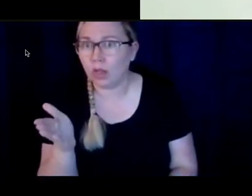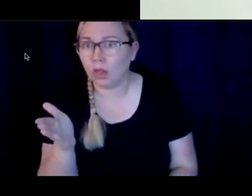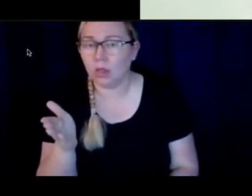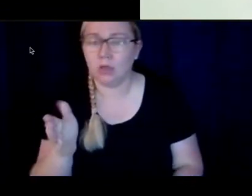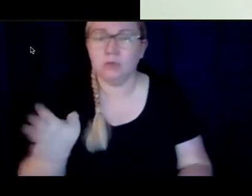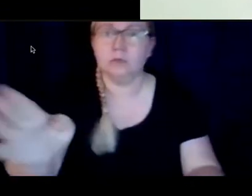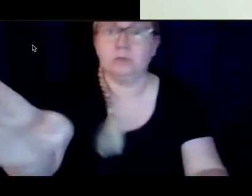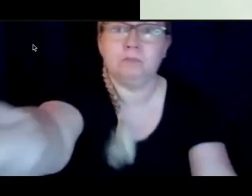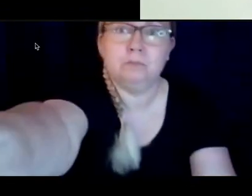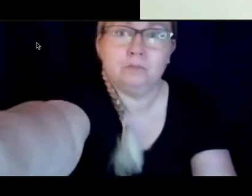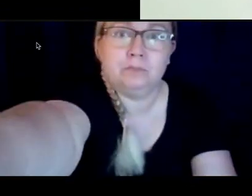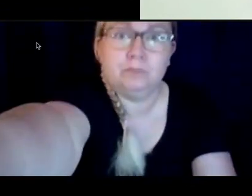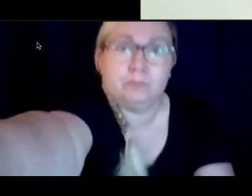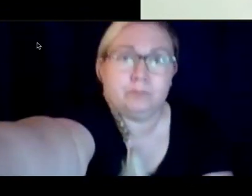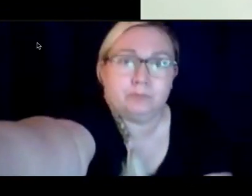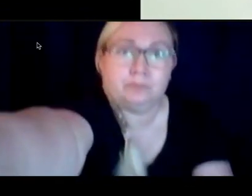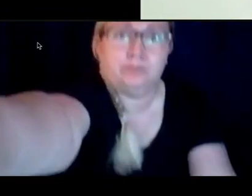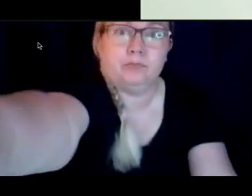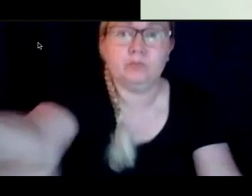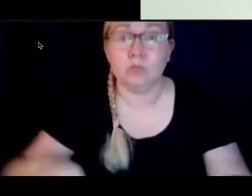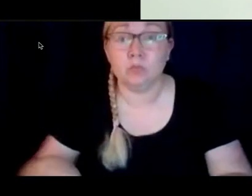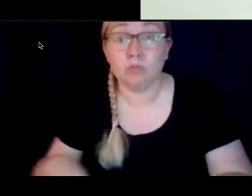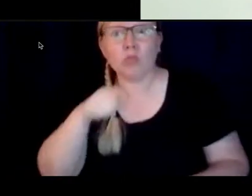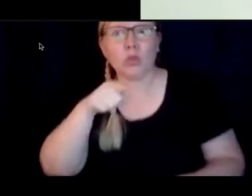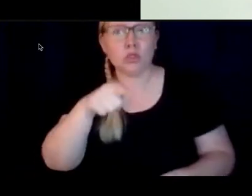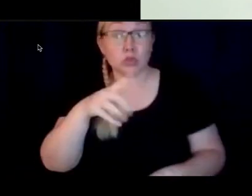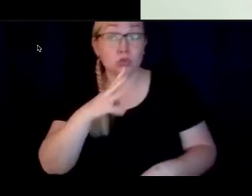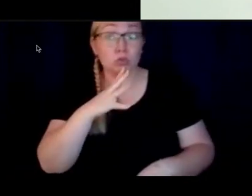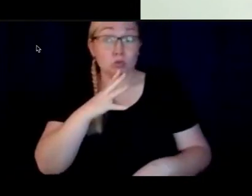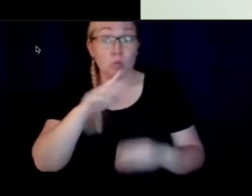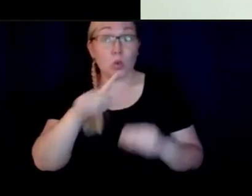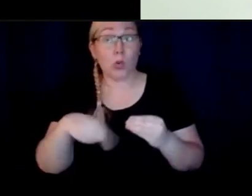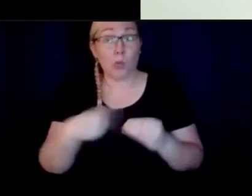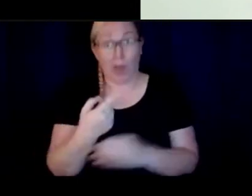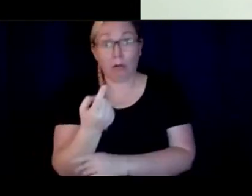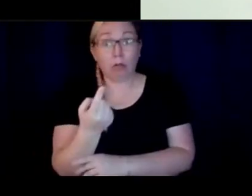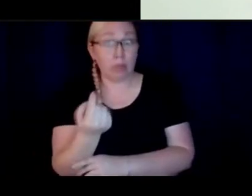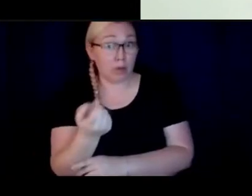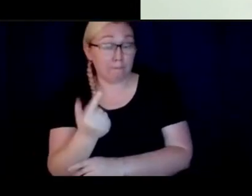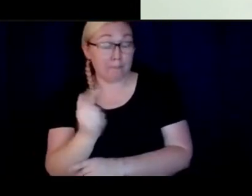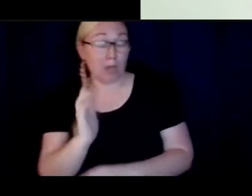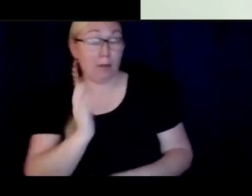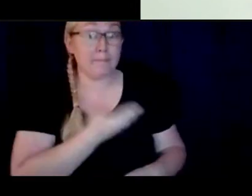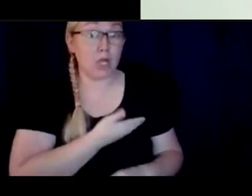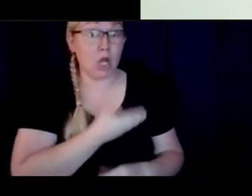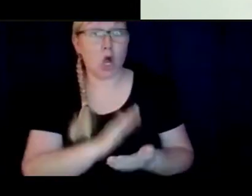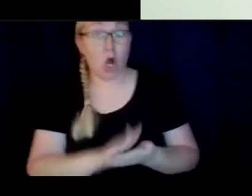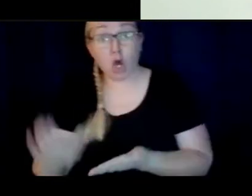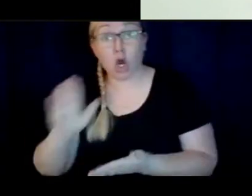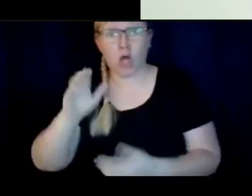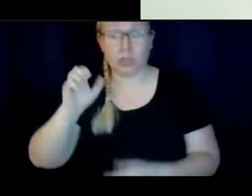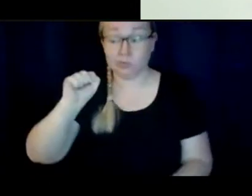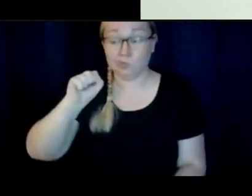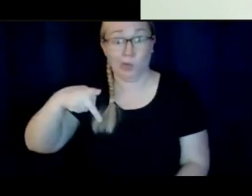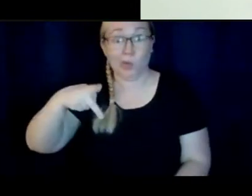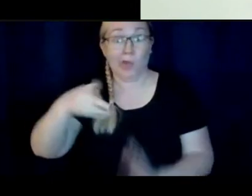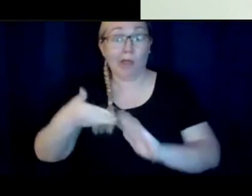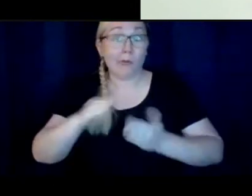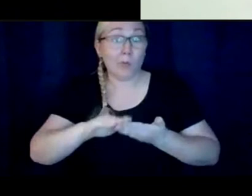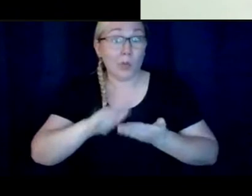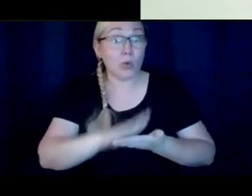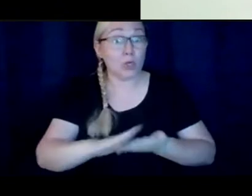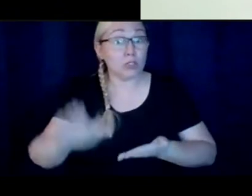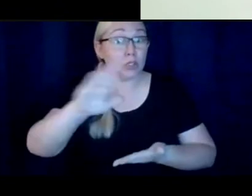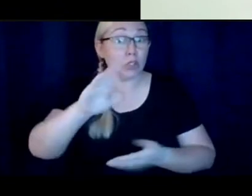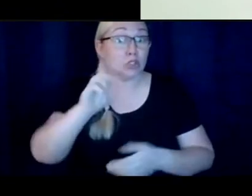Mm-hmm. And our you spoke to this I think a little bit, but in our at our college at Spokane Community College, we just